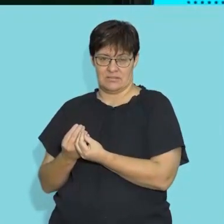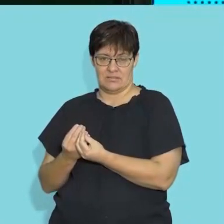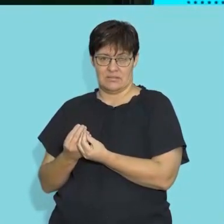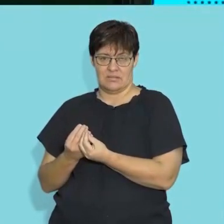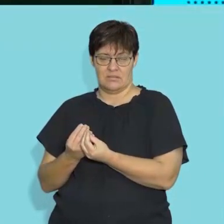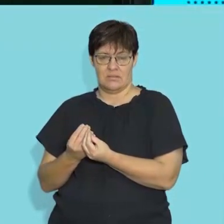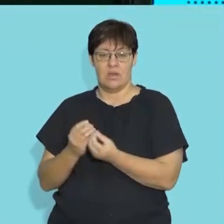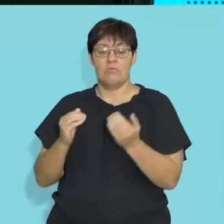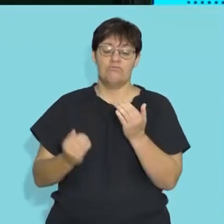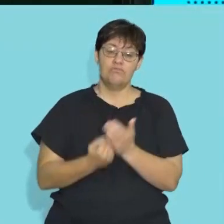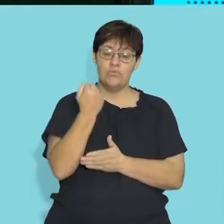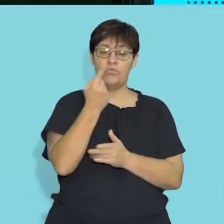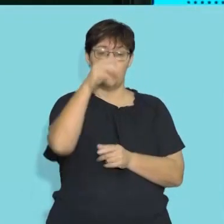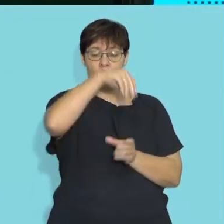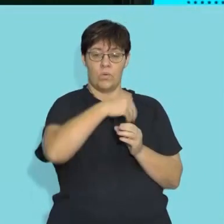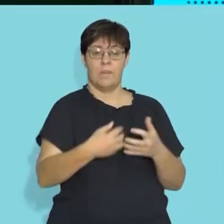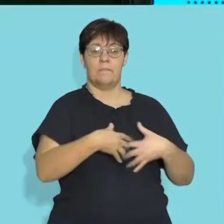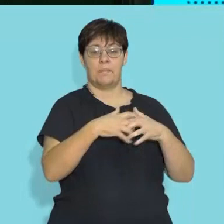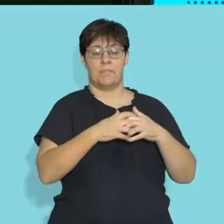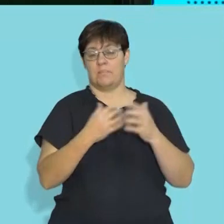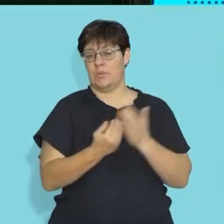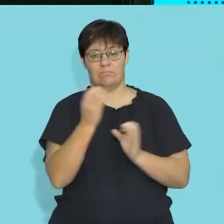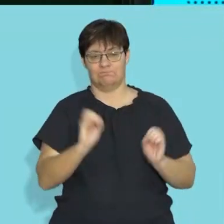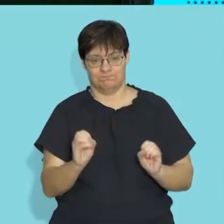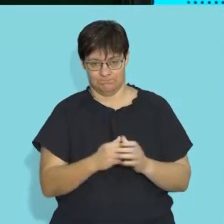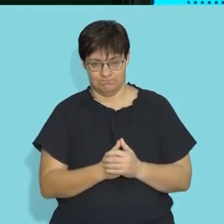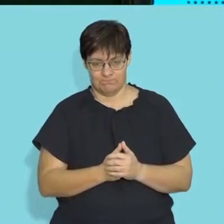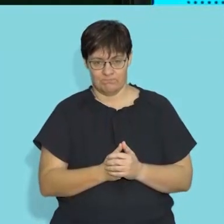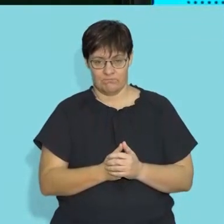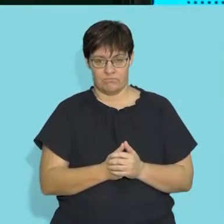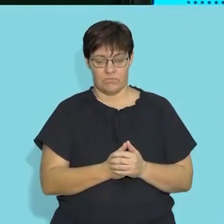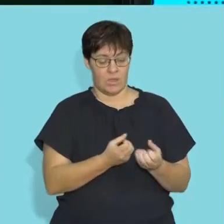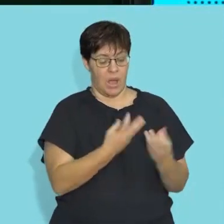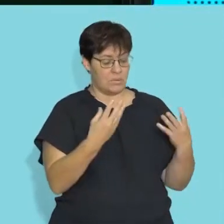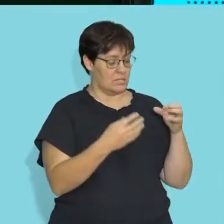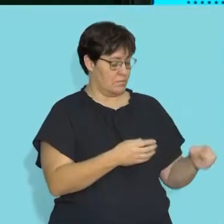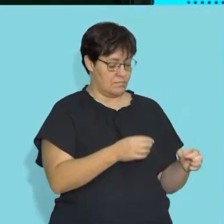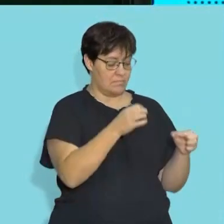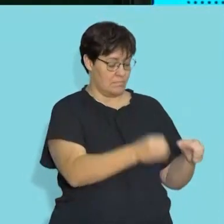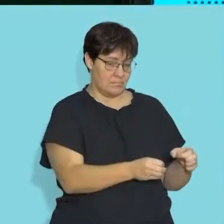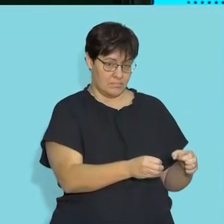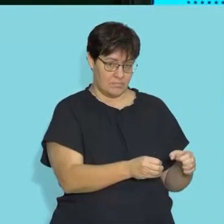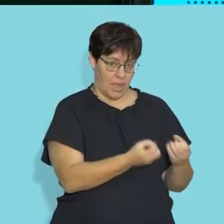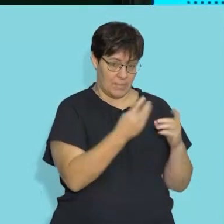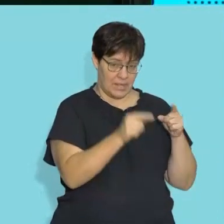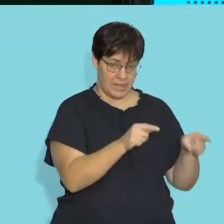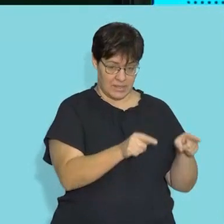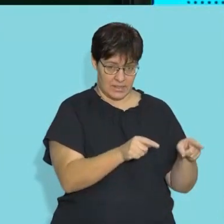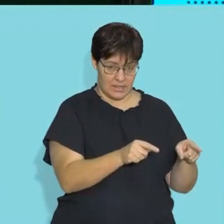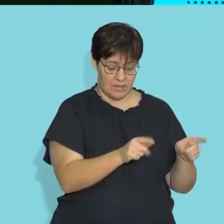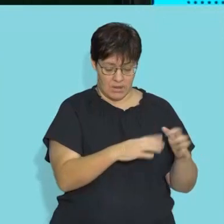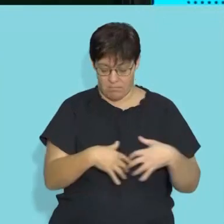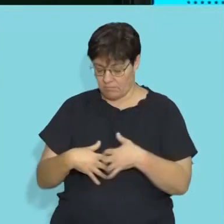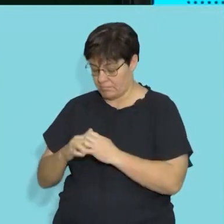and no more new reactants are made. So if you start with a certain amount of reactant, it